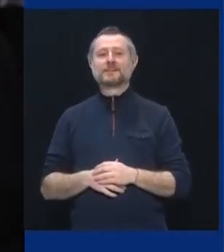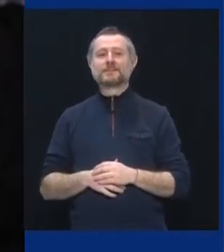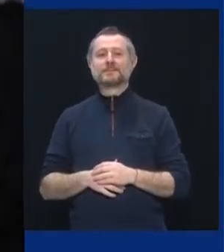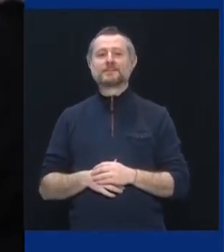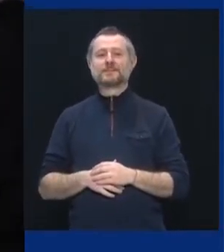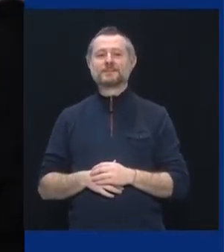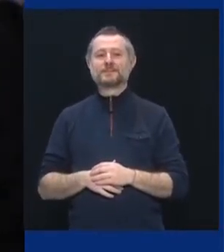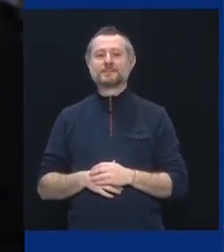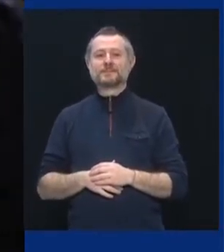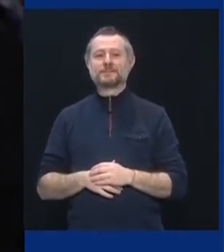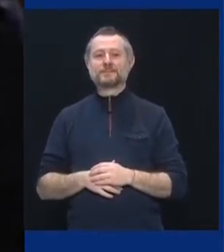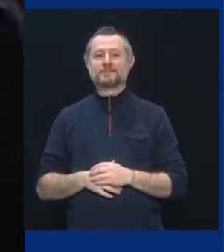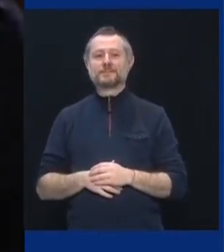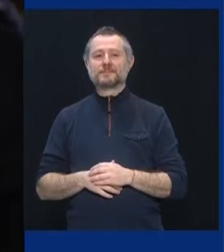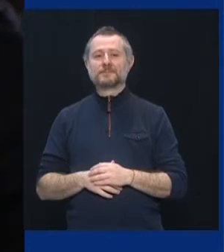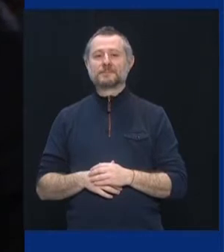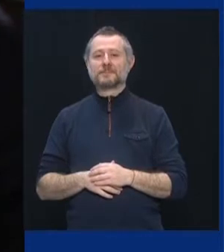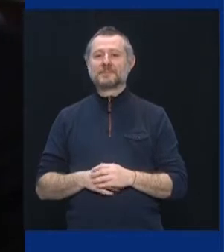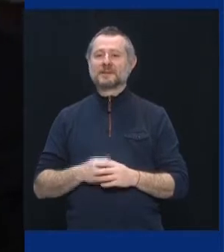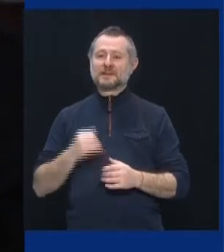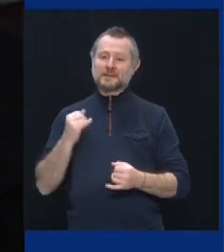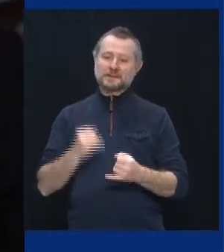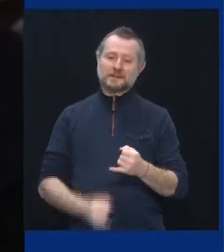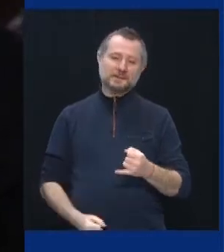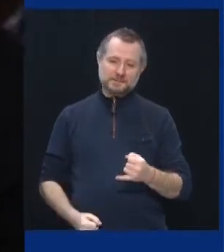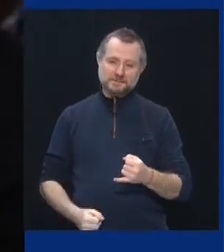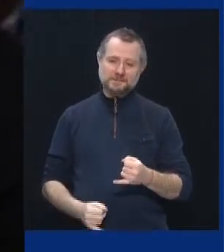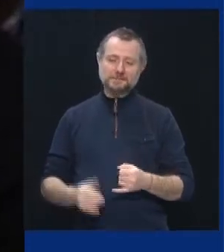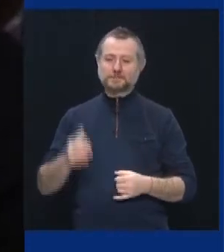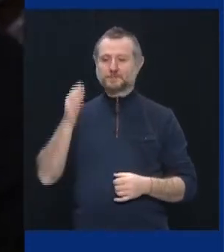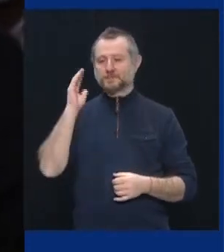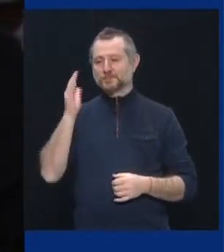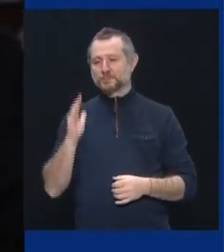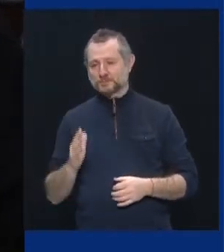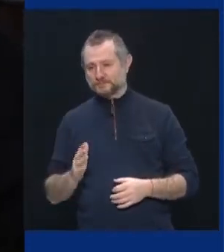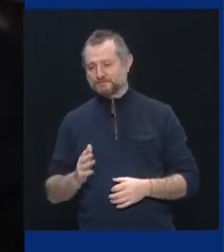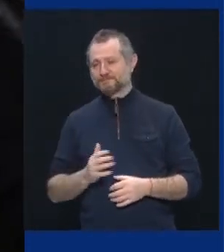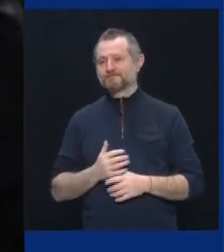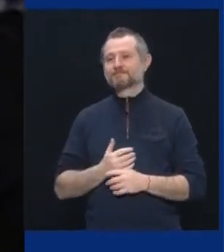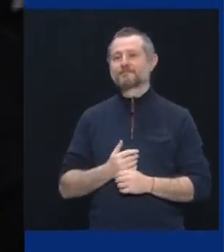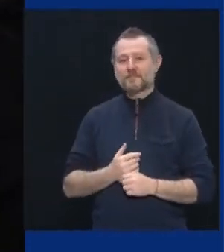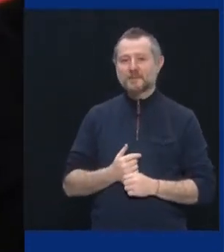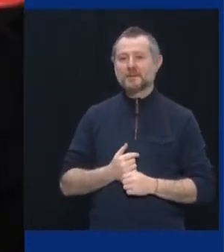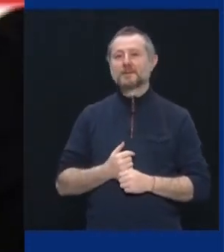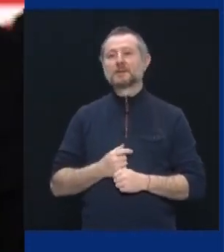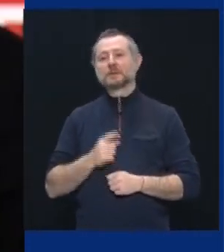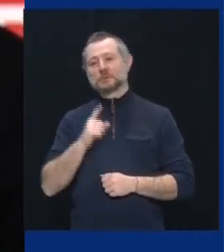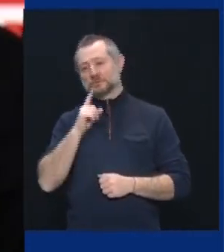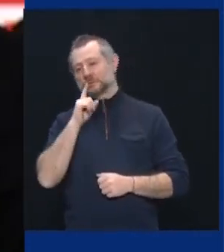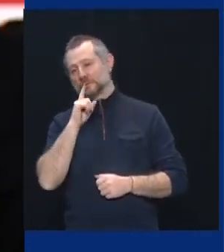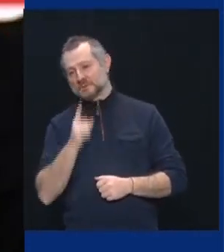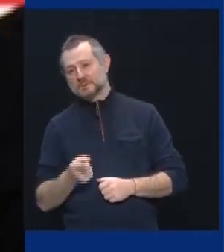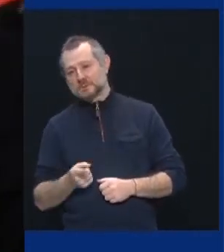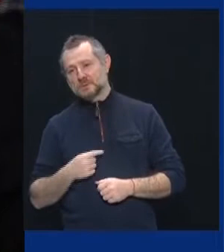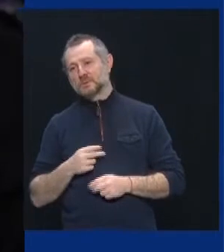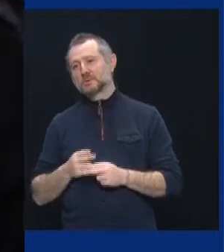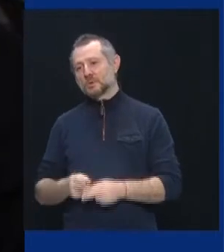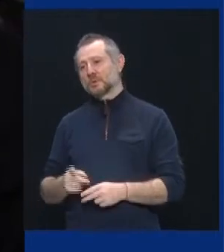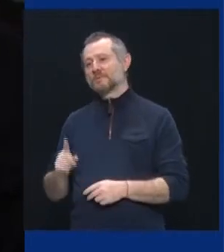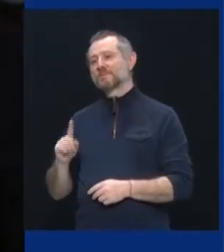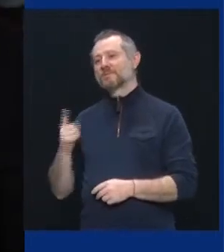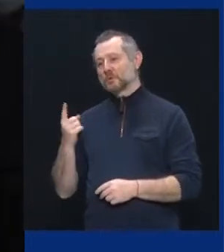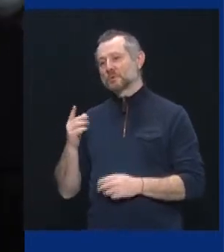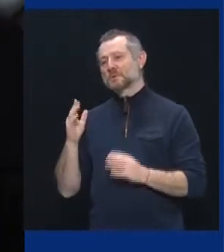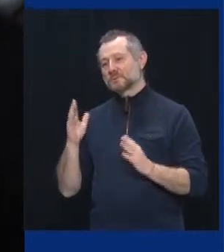The last speaker today is, in many ways, the first speaker. And I asked the